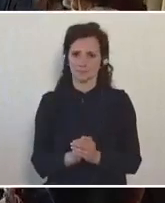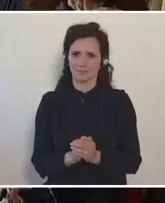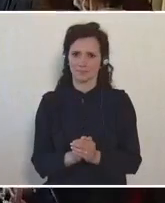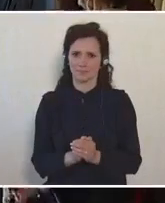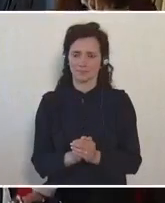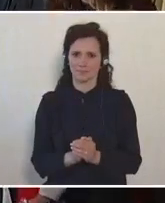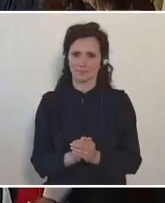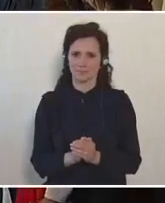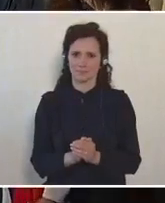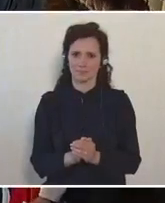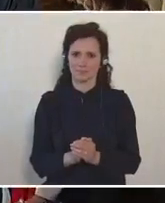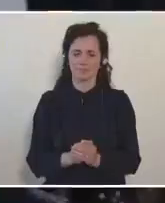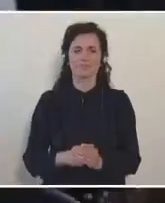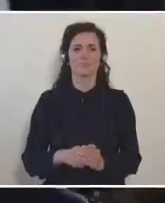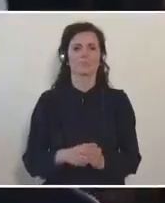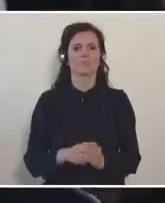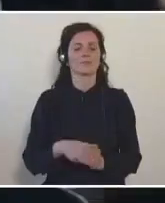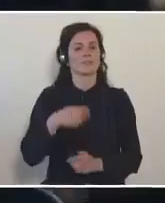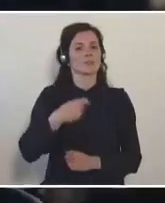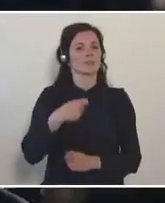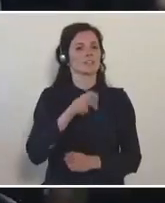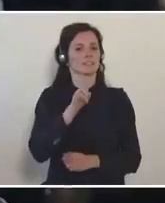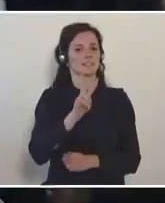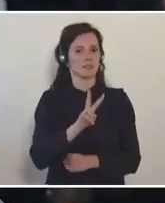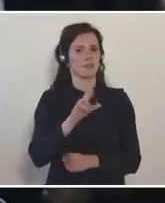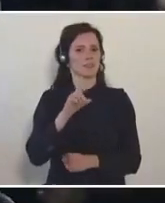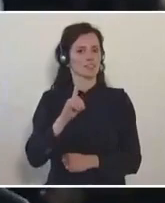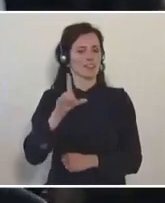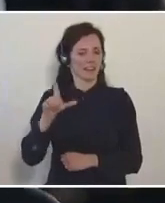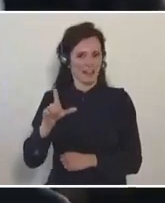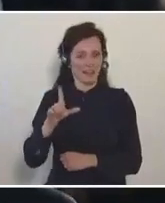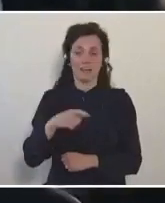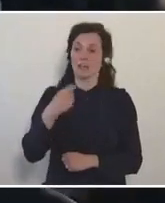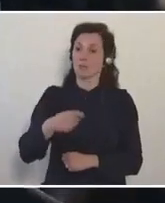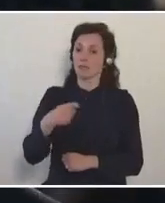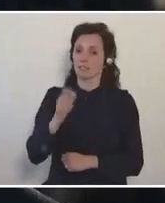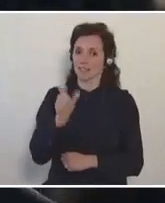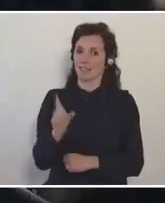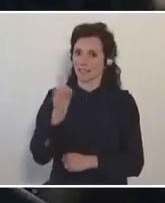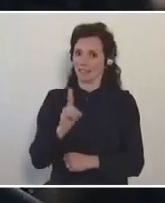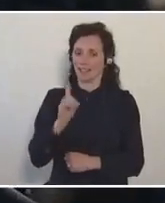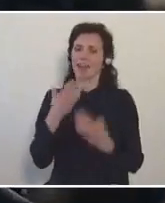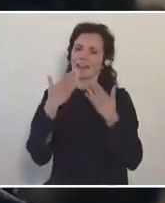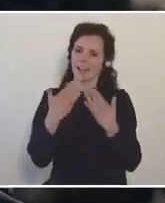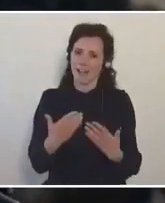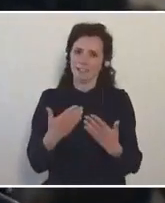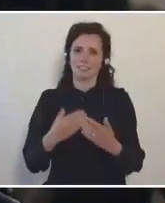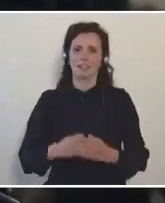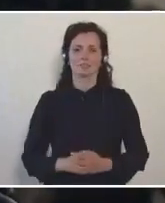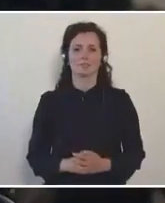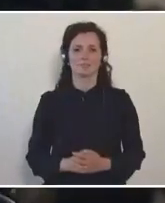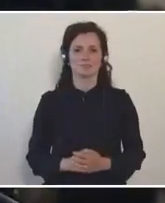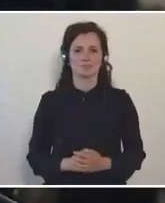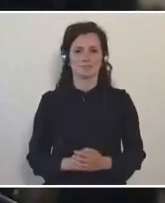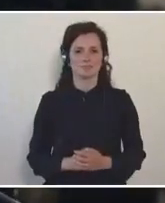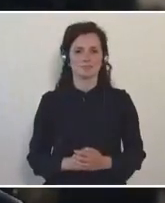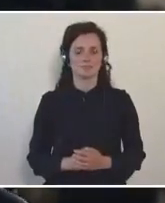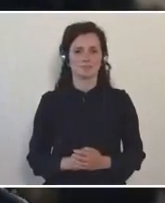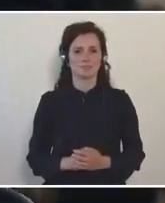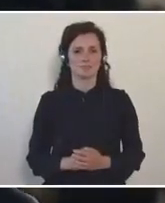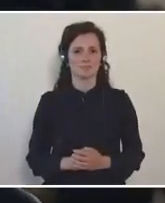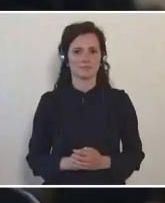President von der Leyen, President Draghi, thank you. Today we have heard significant commitments from world leaders